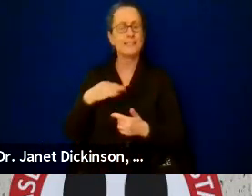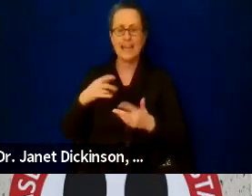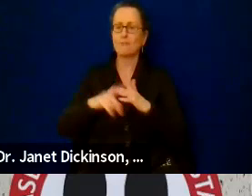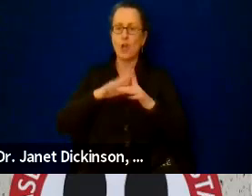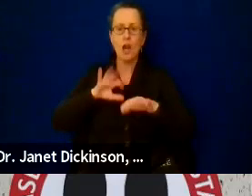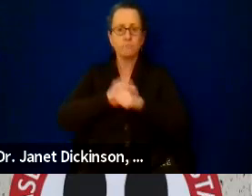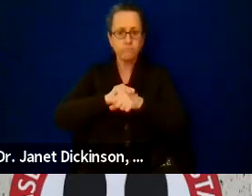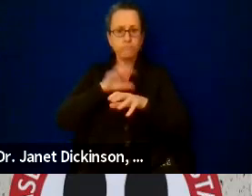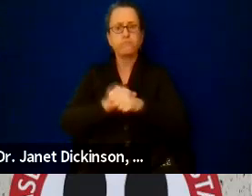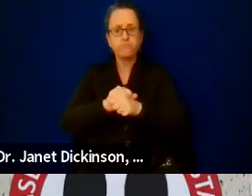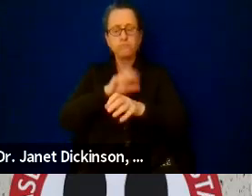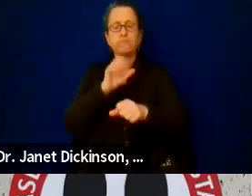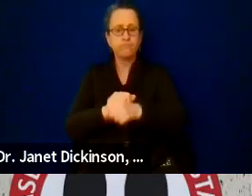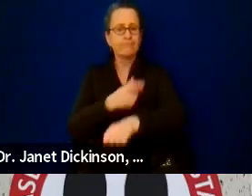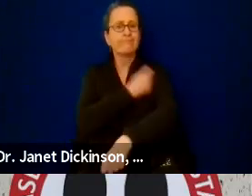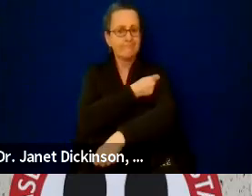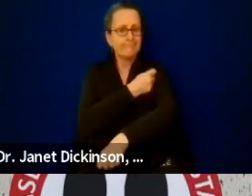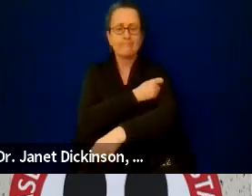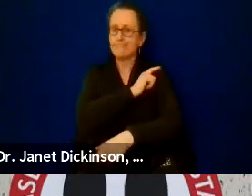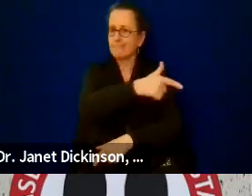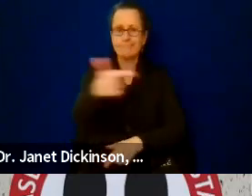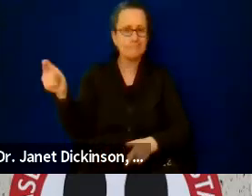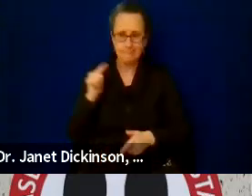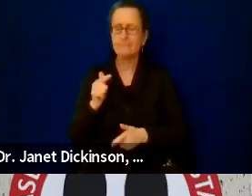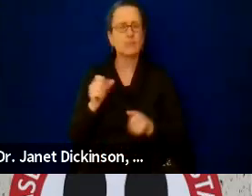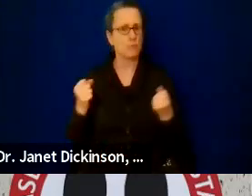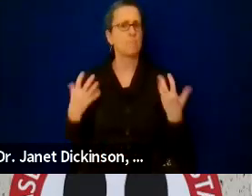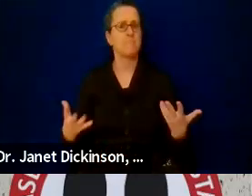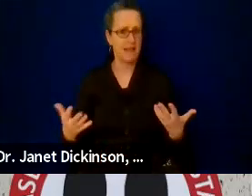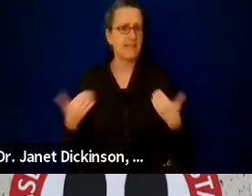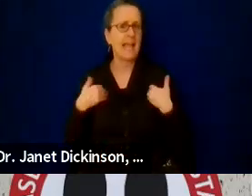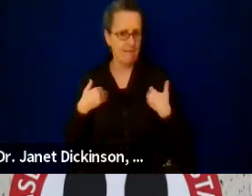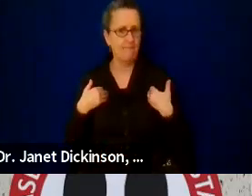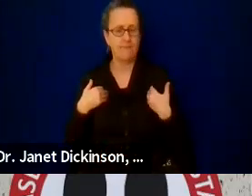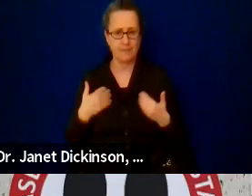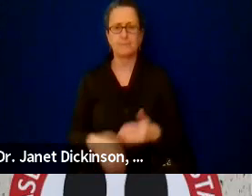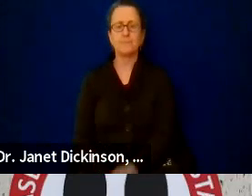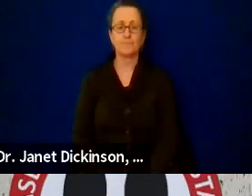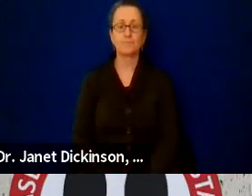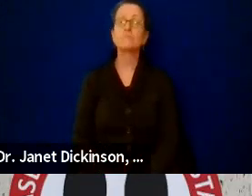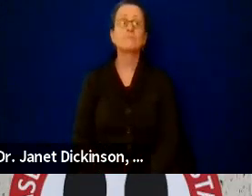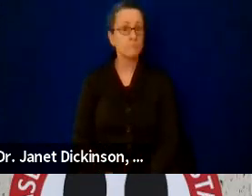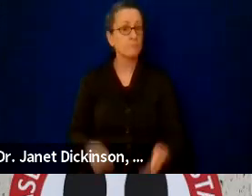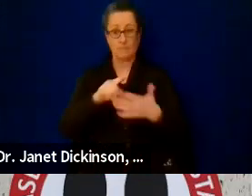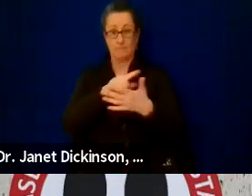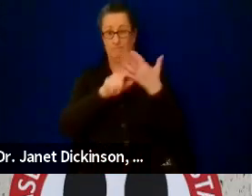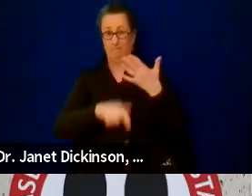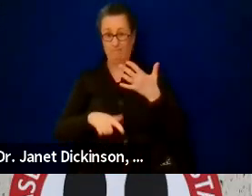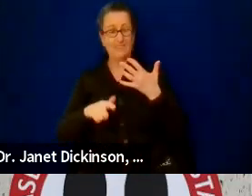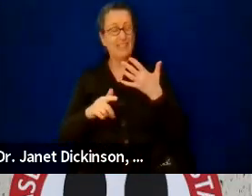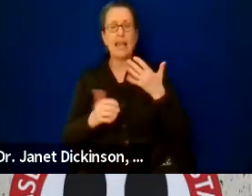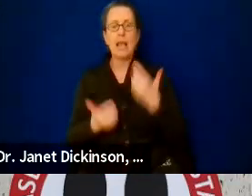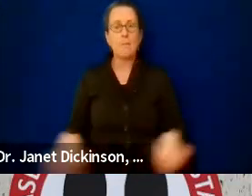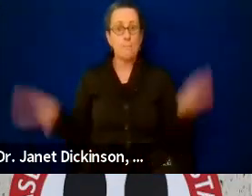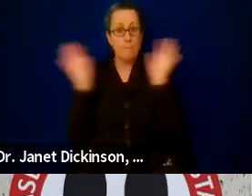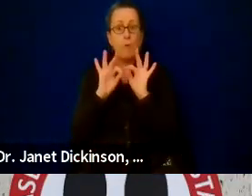being vaccinated as we move forward. So those are some of the big strategies that we're really taking a look at